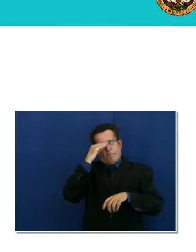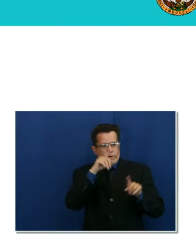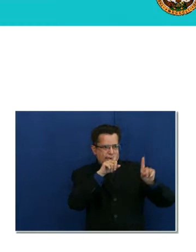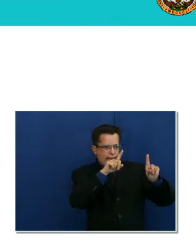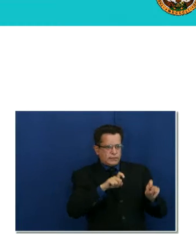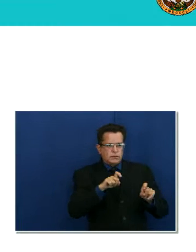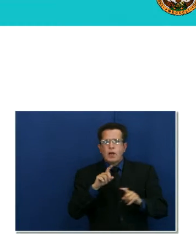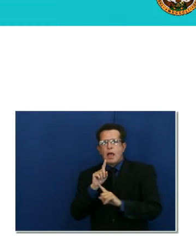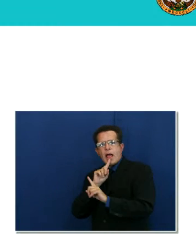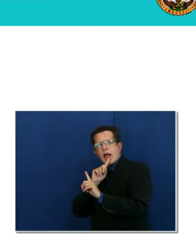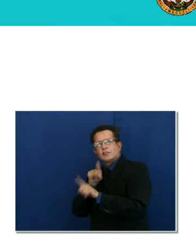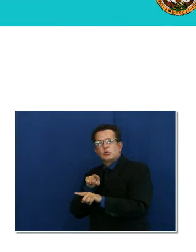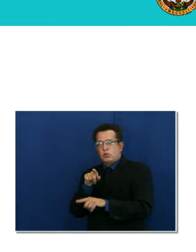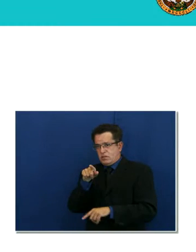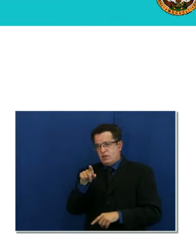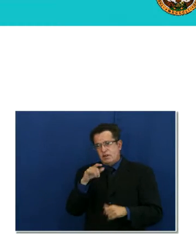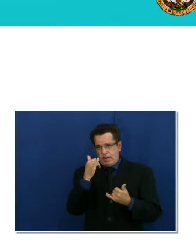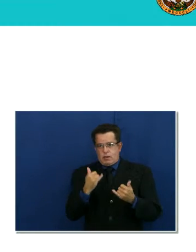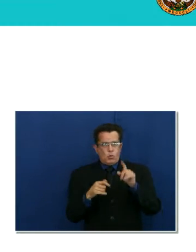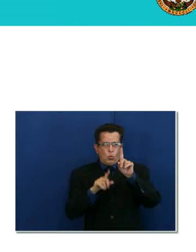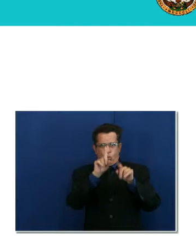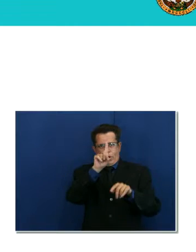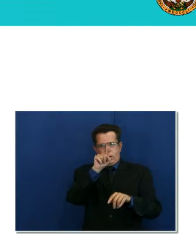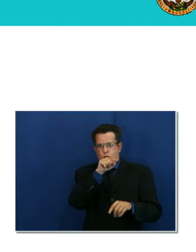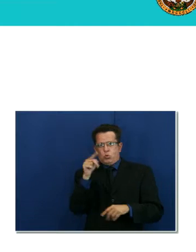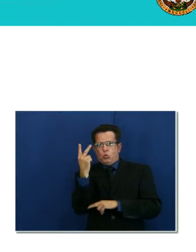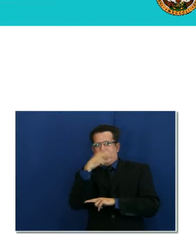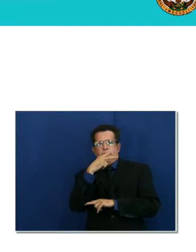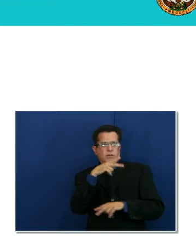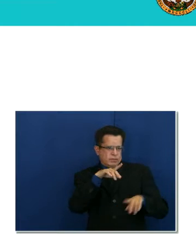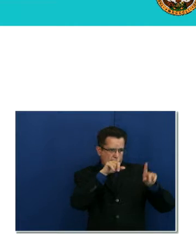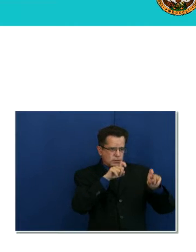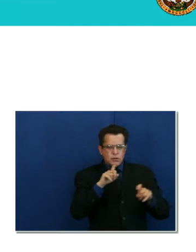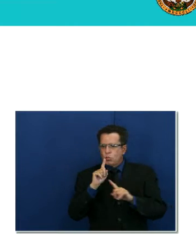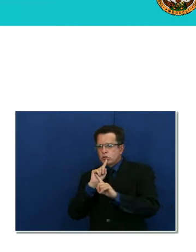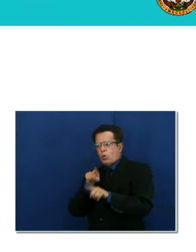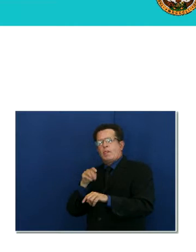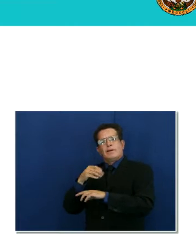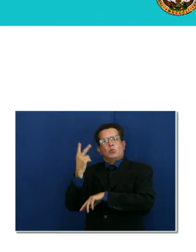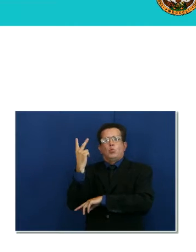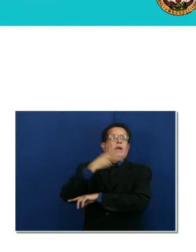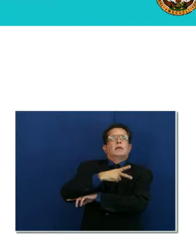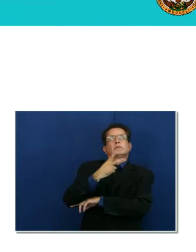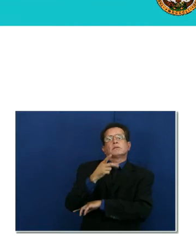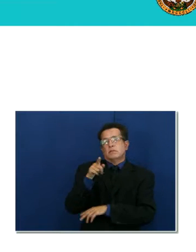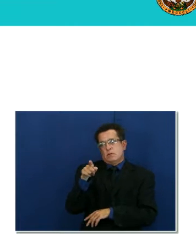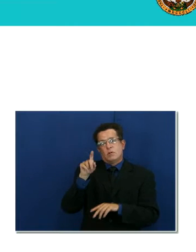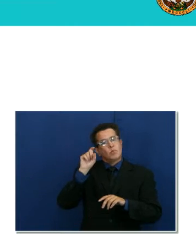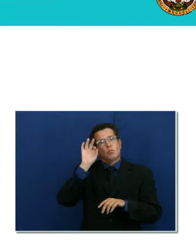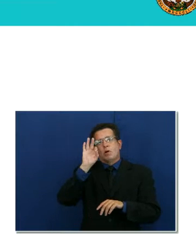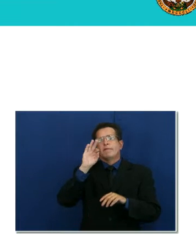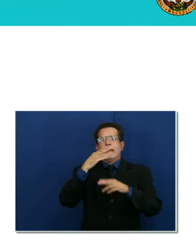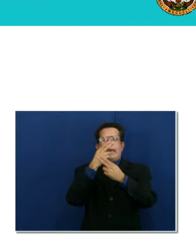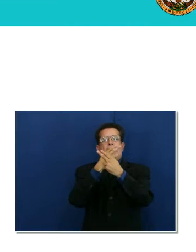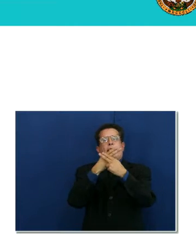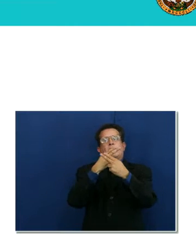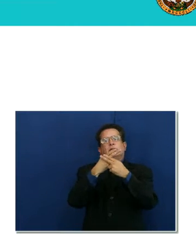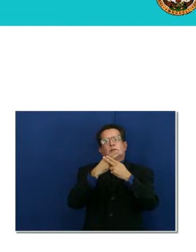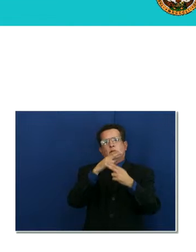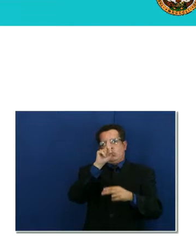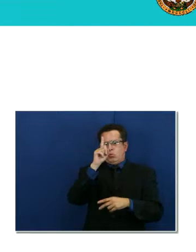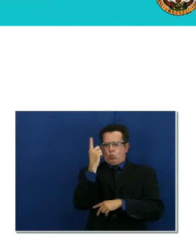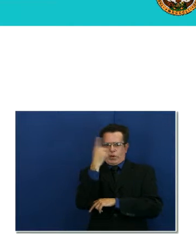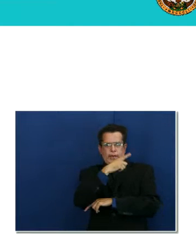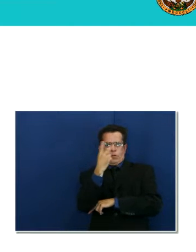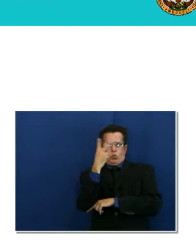Public Health Labs remain at between 1 and 2 days turnaround times for testing. Our county and Helix partnership is between 1 and 1.5